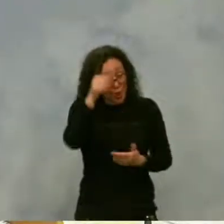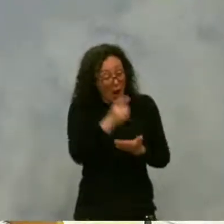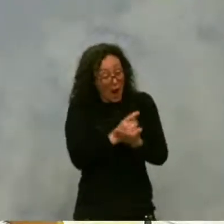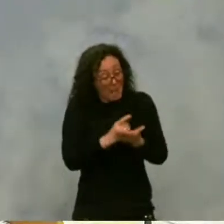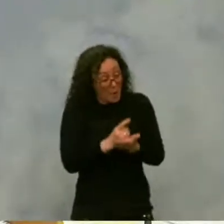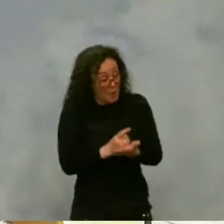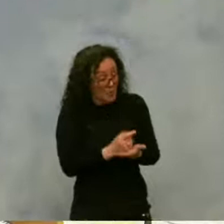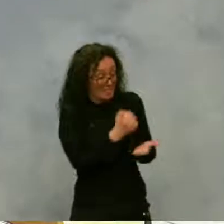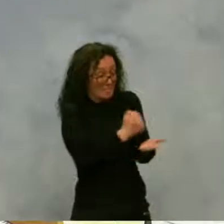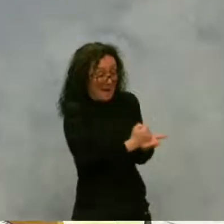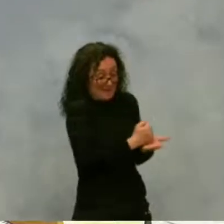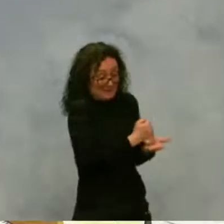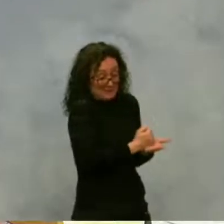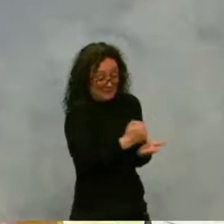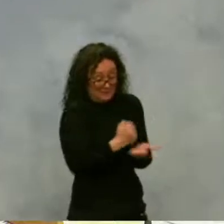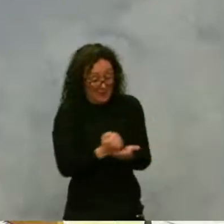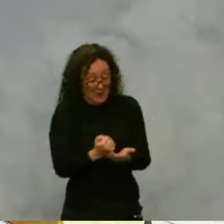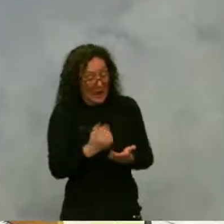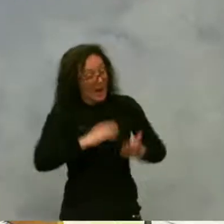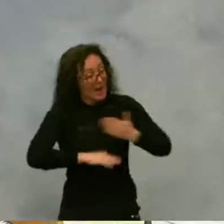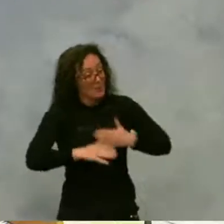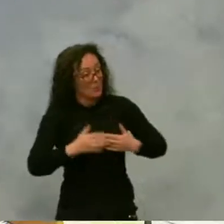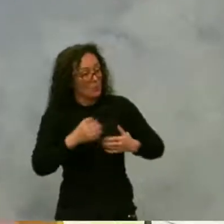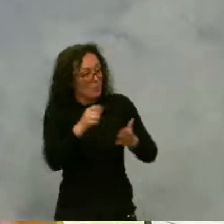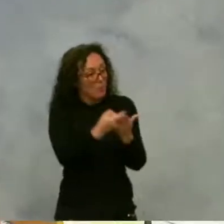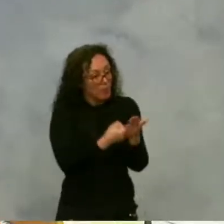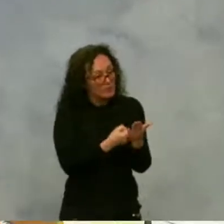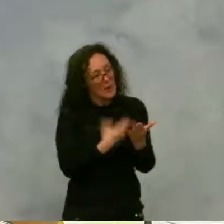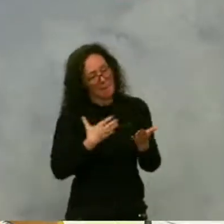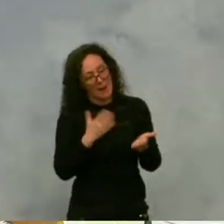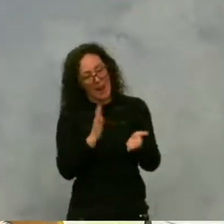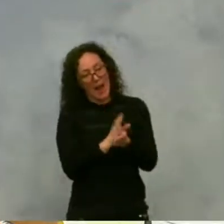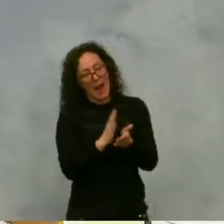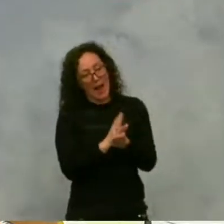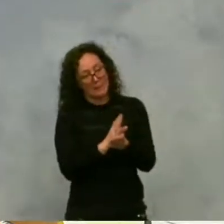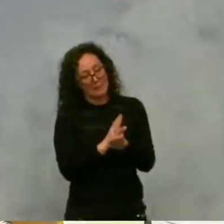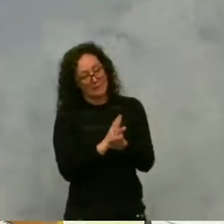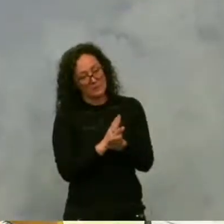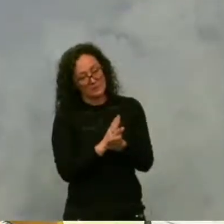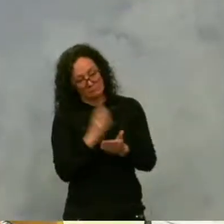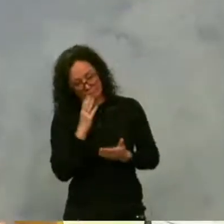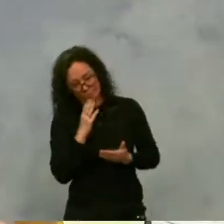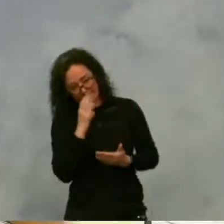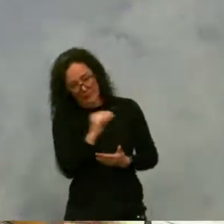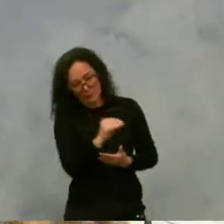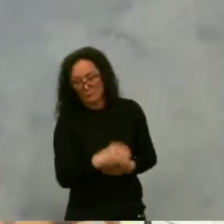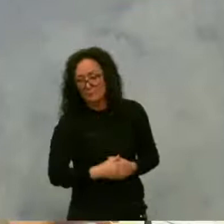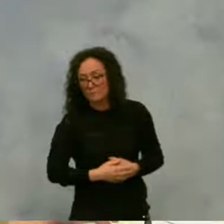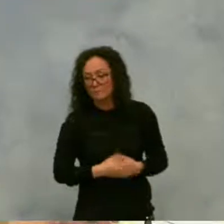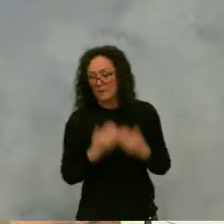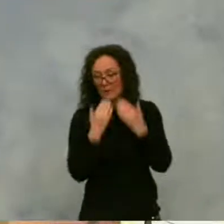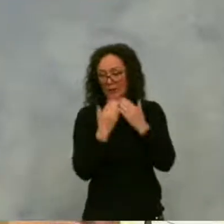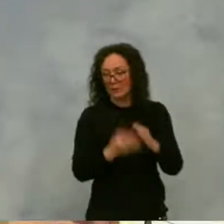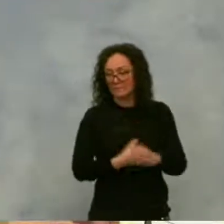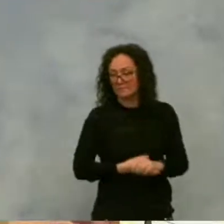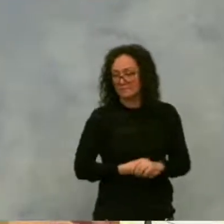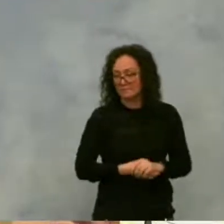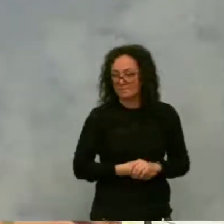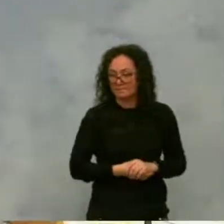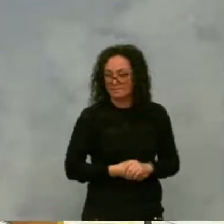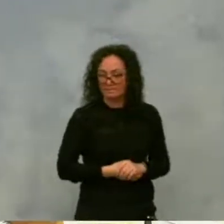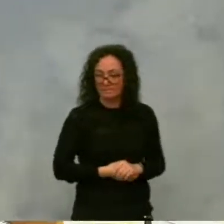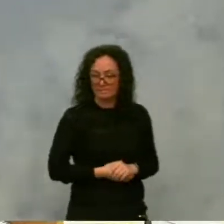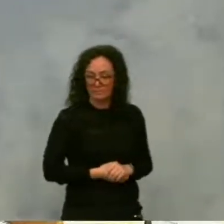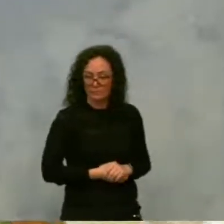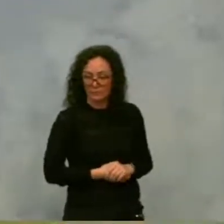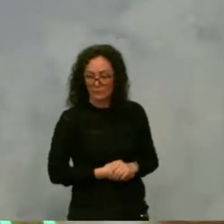particular banks' ethical policies, then I'm happy to get that for you. Great, that's fine. Thanks very much.